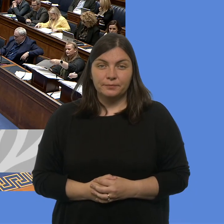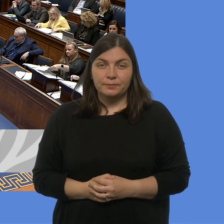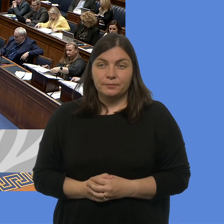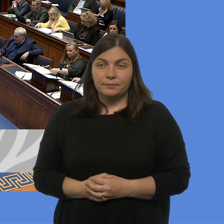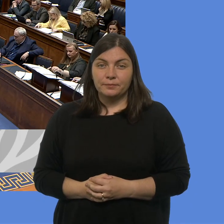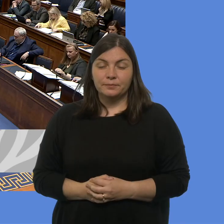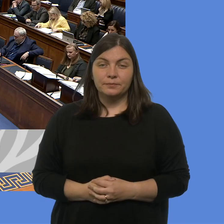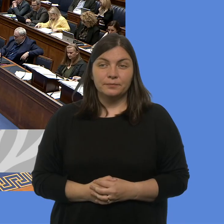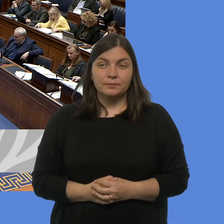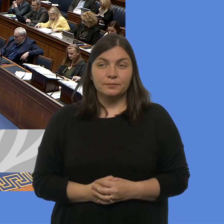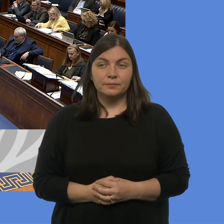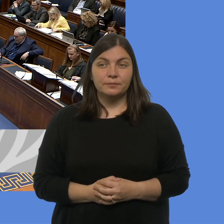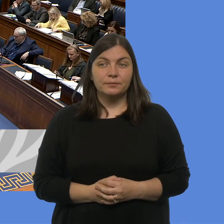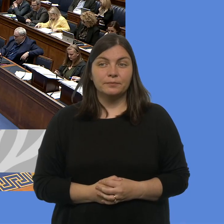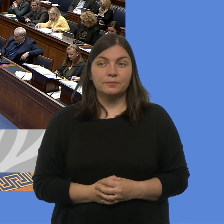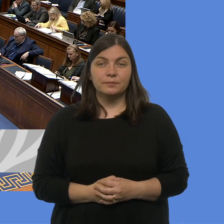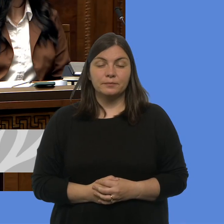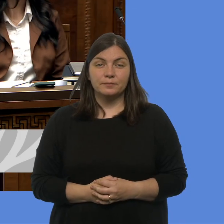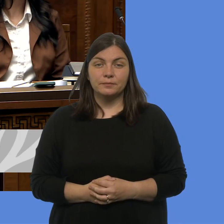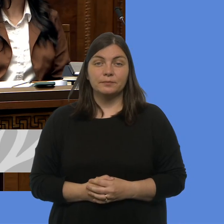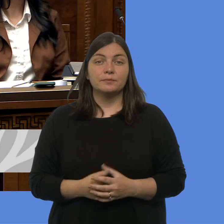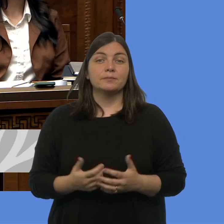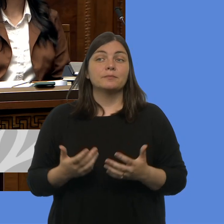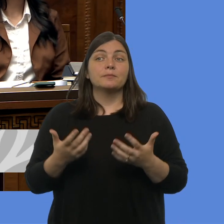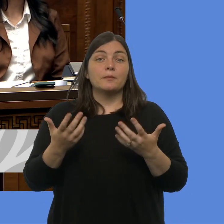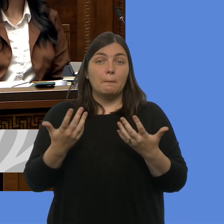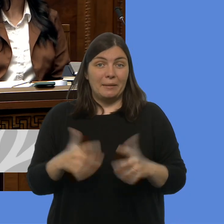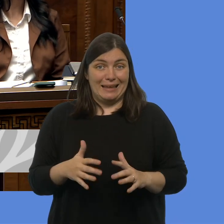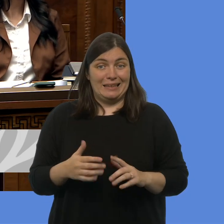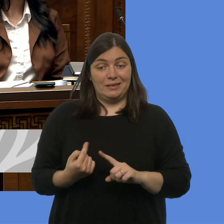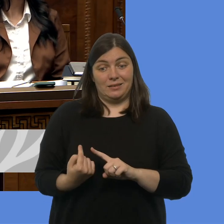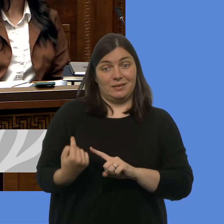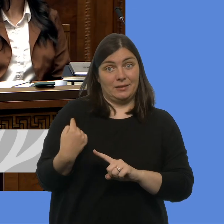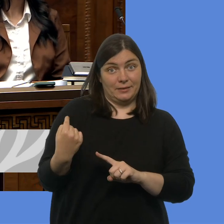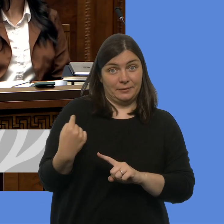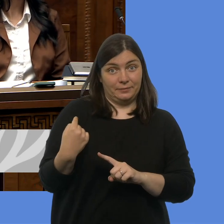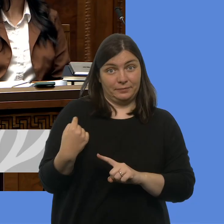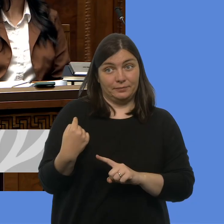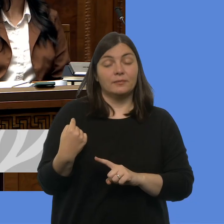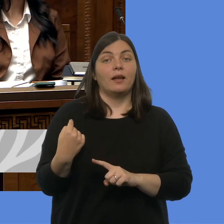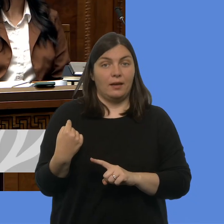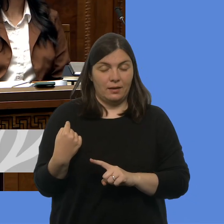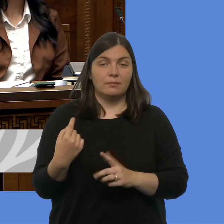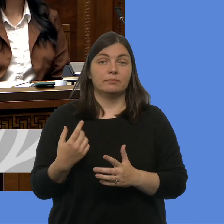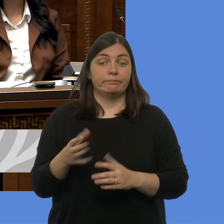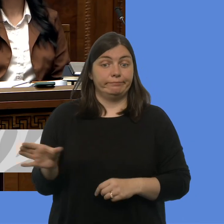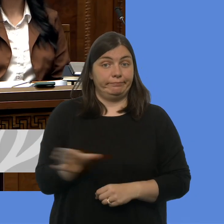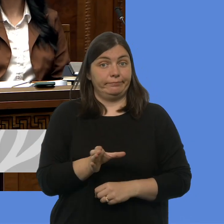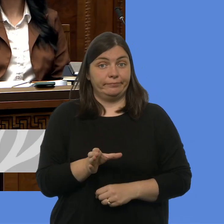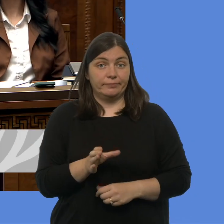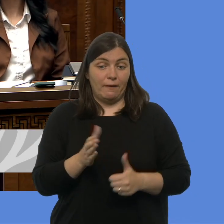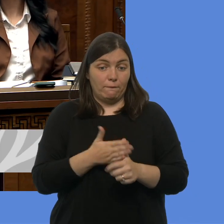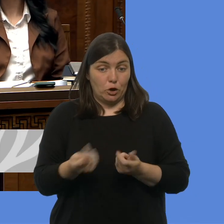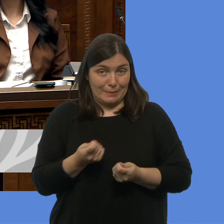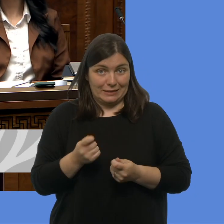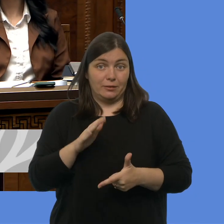Since we've been in post, attracting inward investment to help grow our globally competitive and sustainable economy has been one of the Executive's key priorities. As